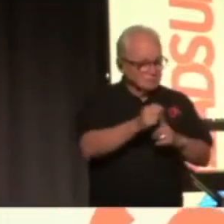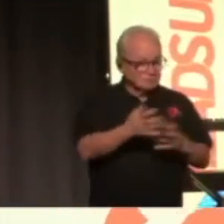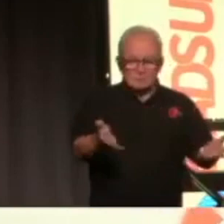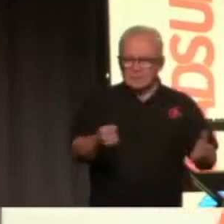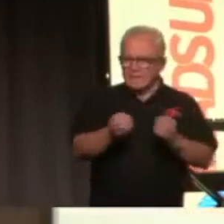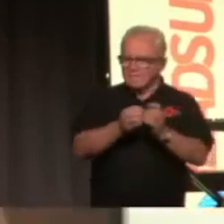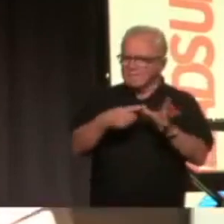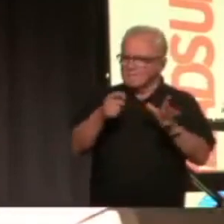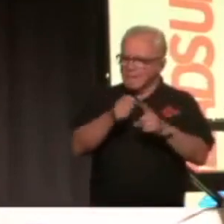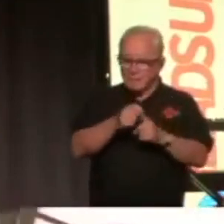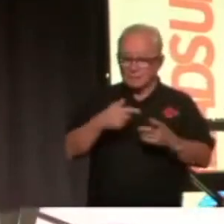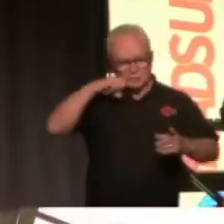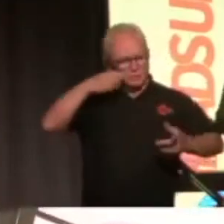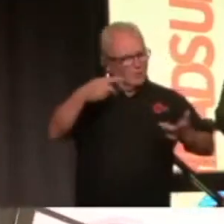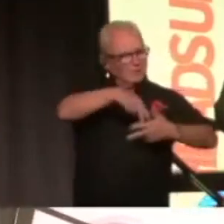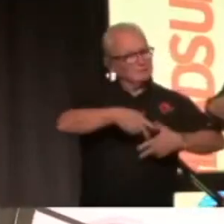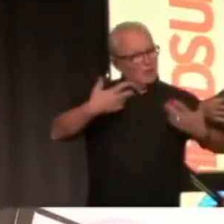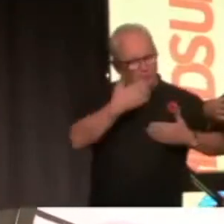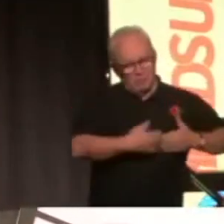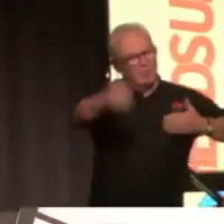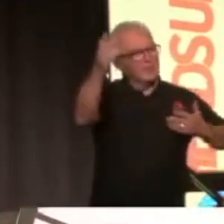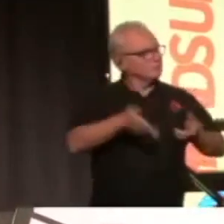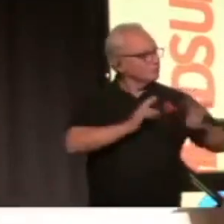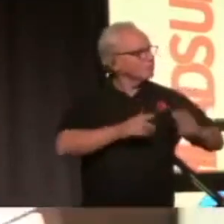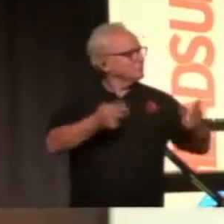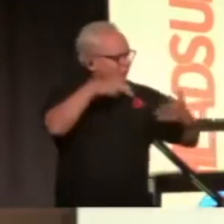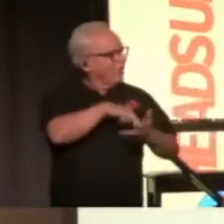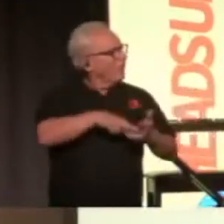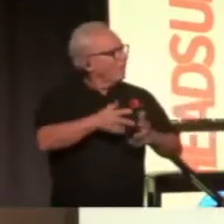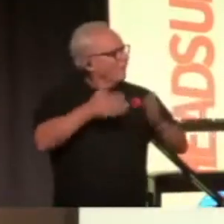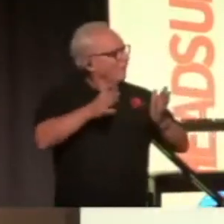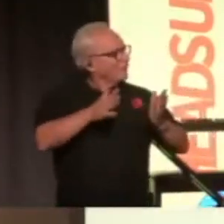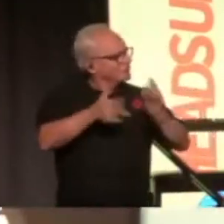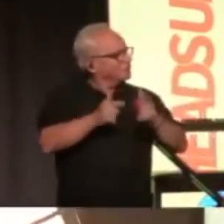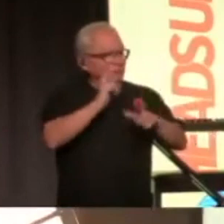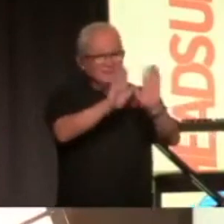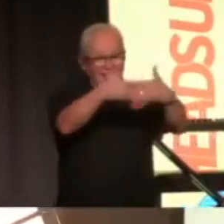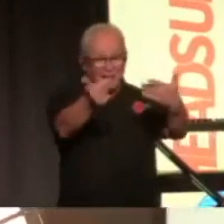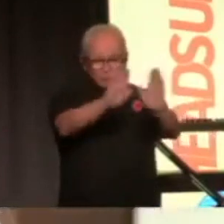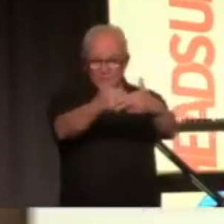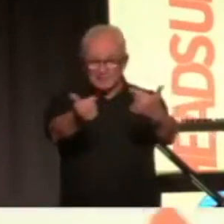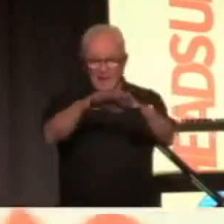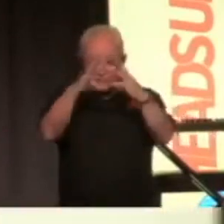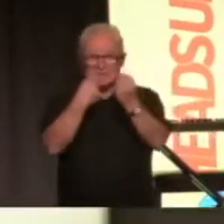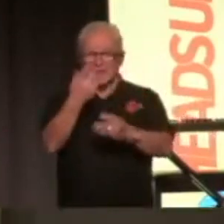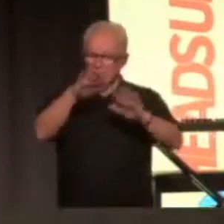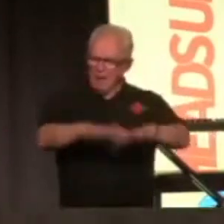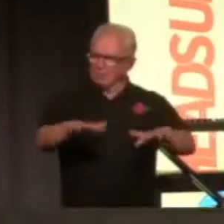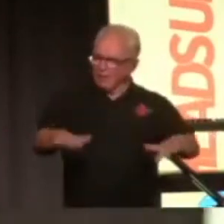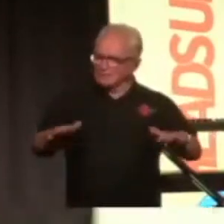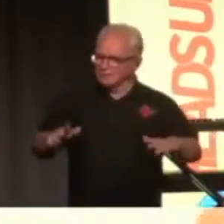Right. And he could have stood up with Freddie from now on, and he would have been standing here just translating everything that I was saying into